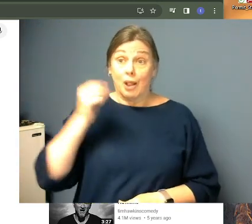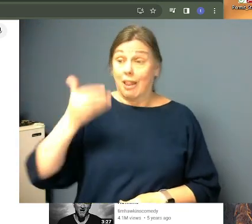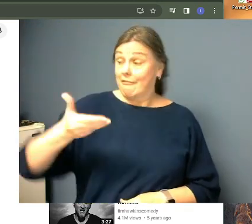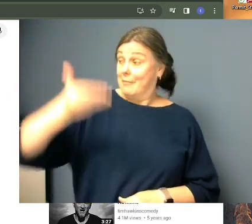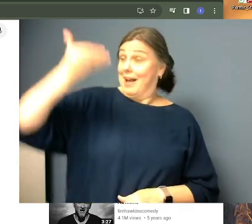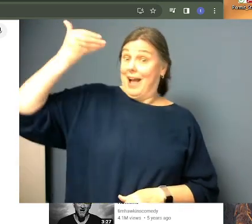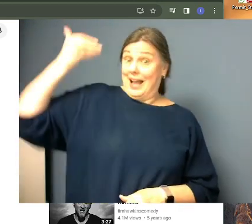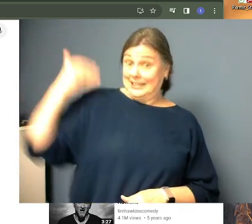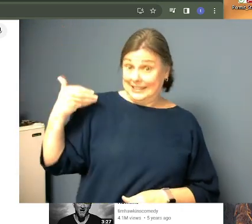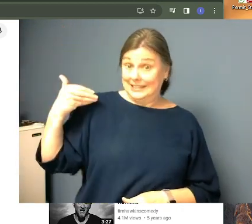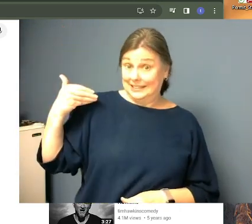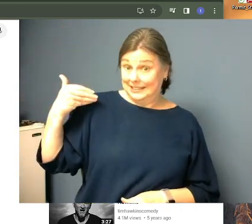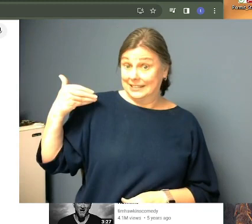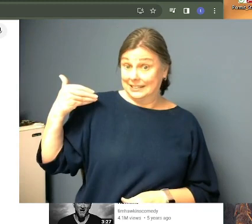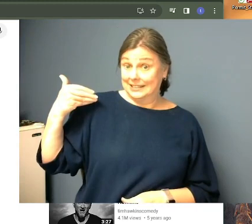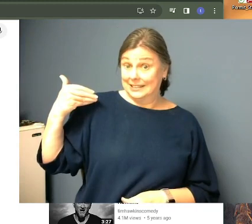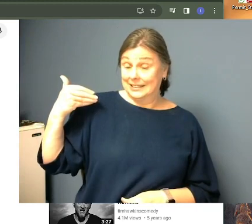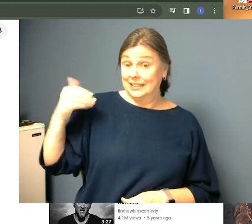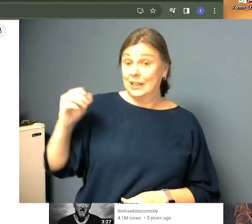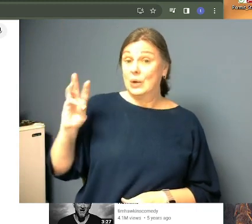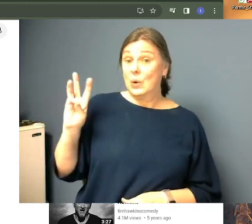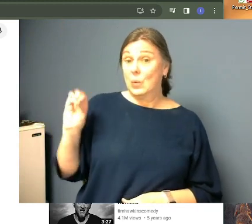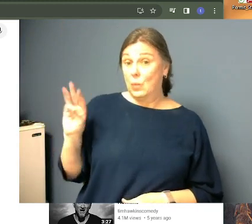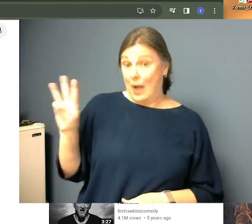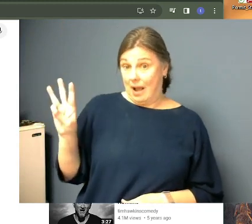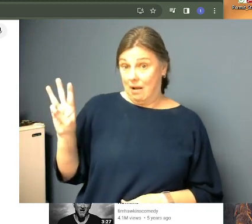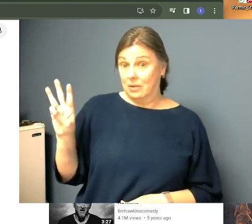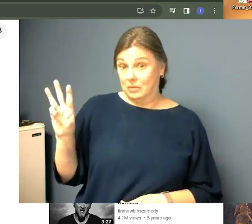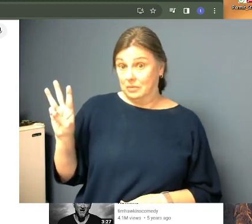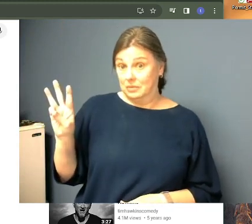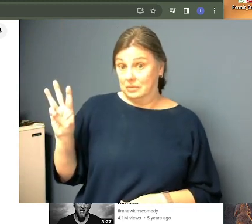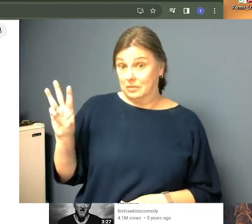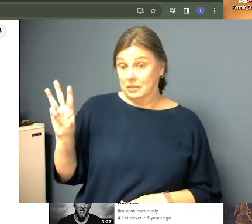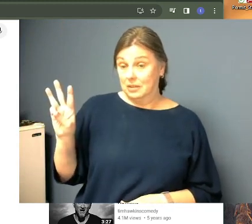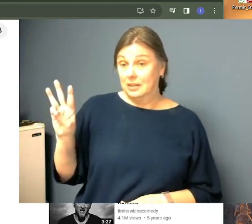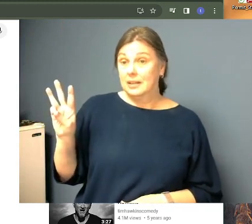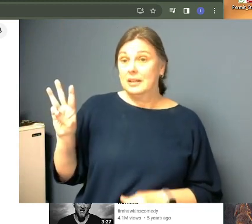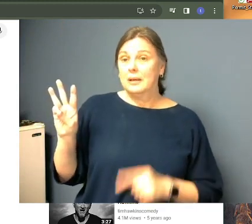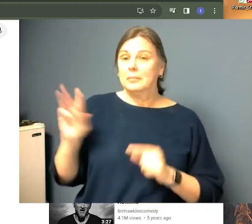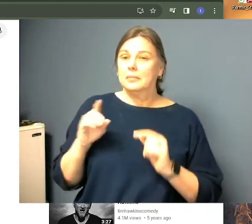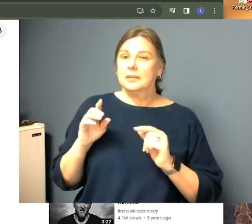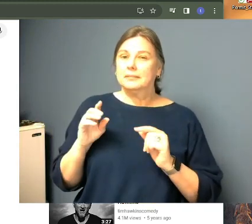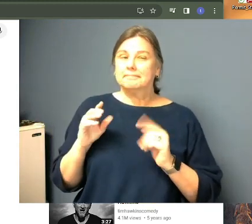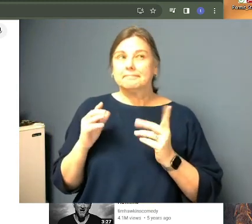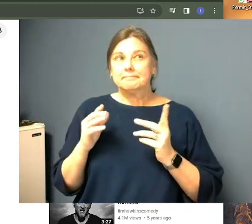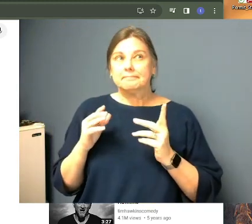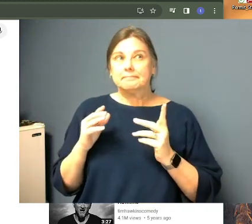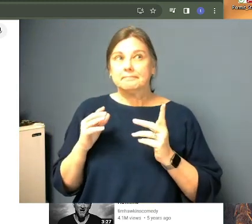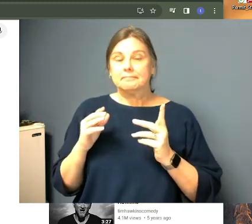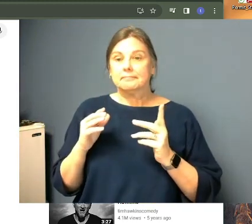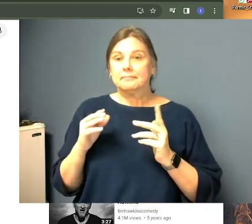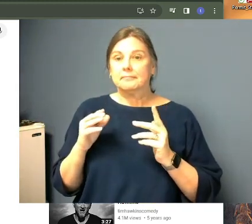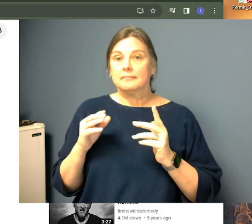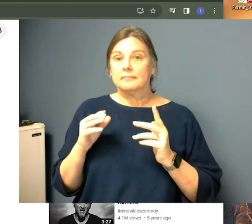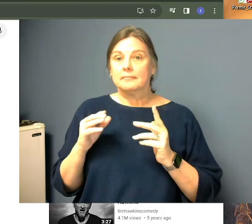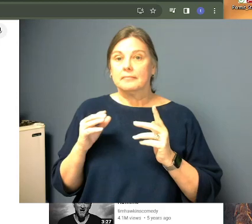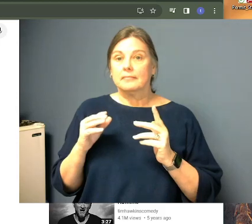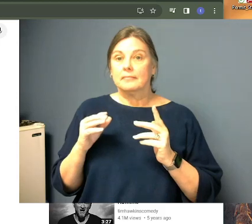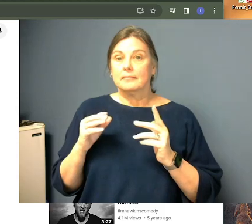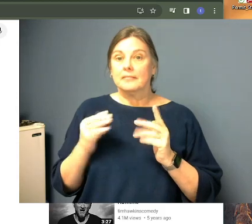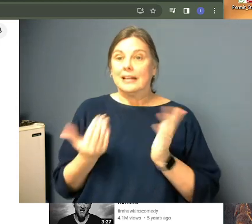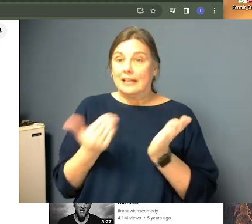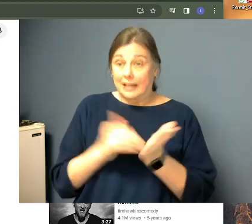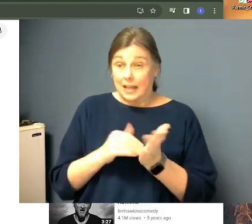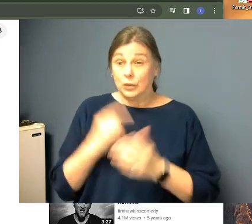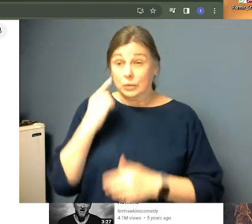I, but this one, again, seems to suggest even a little bit more strength, because there's that Rosie image